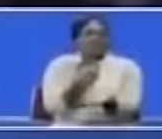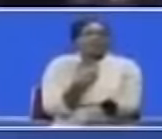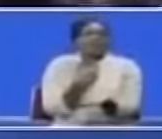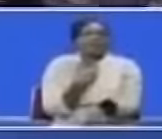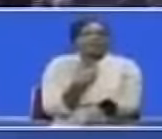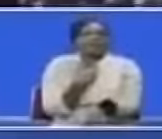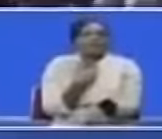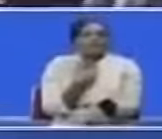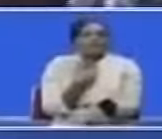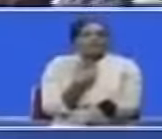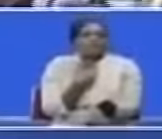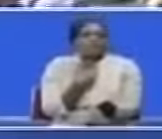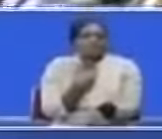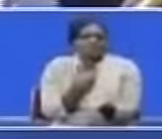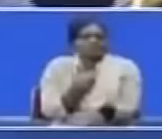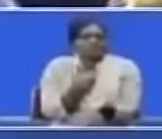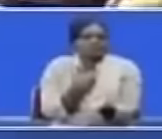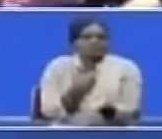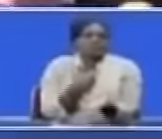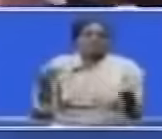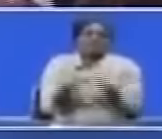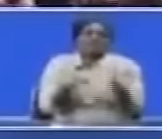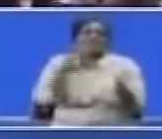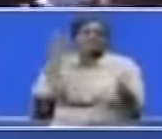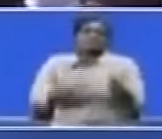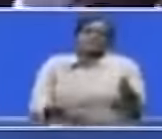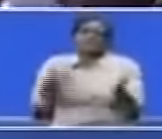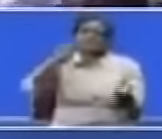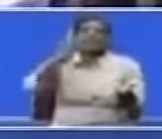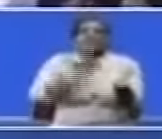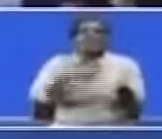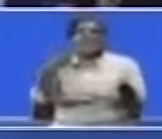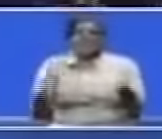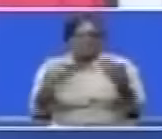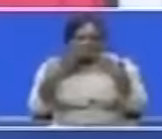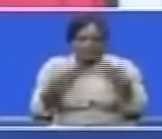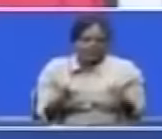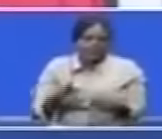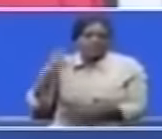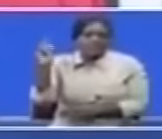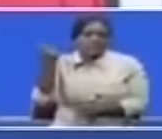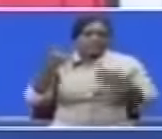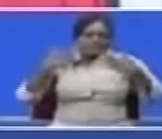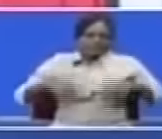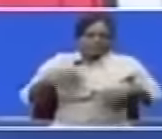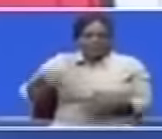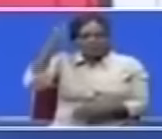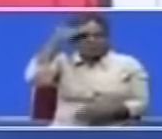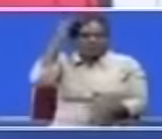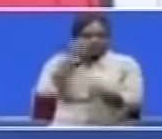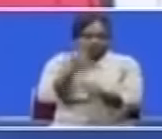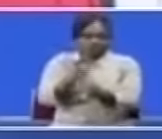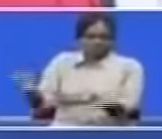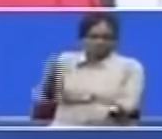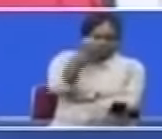four ferries na kuna stampede. Chila ni nini? Ameshindwa hapa. Mkenya ambaye anafahamu kazi